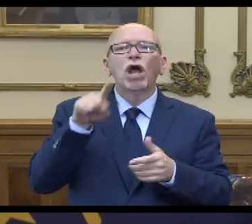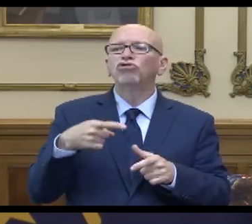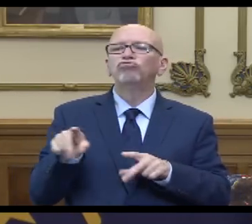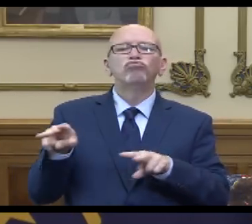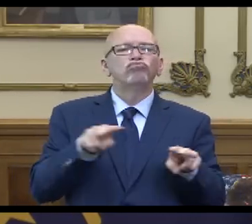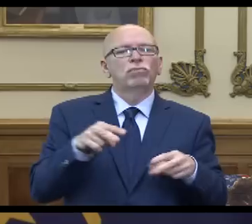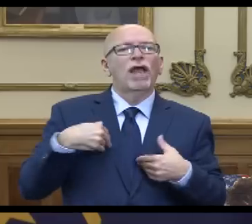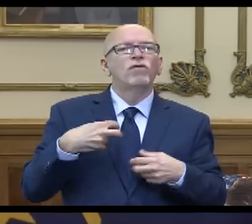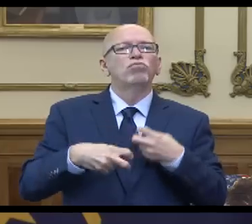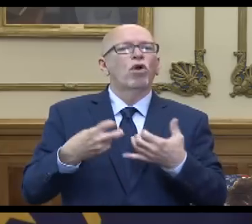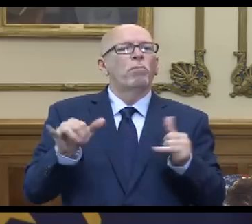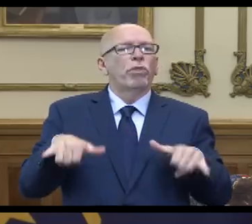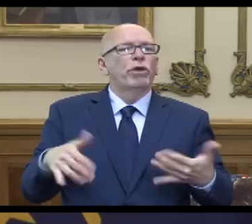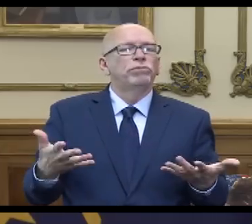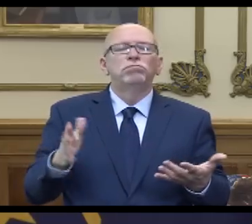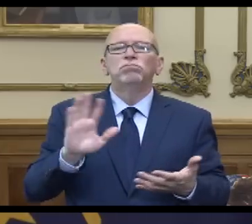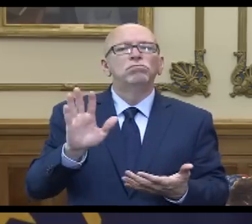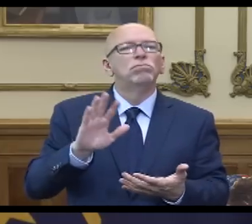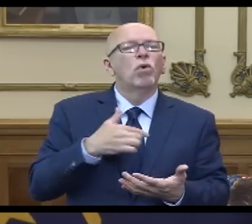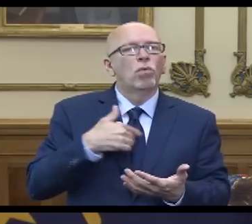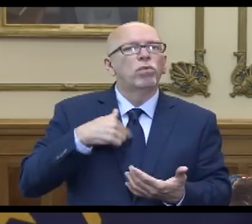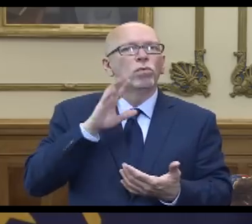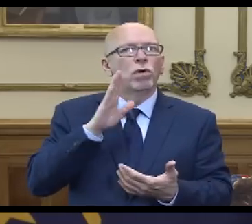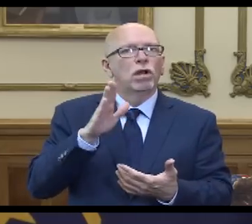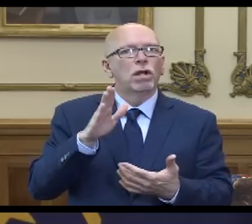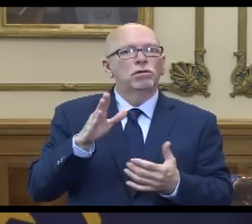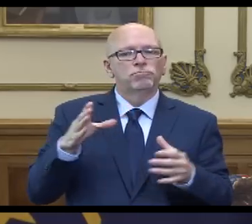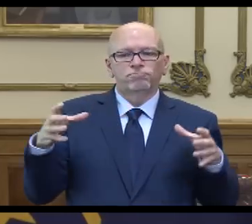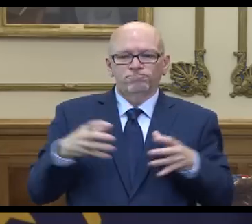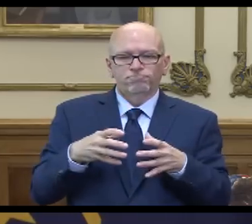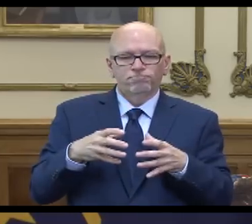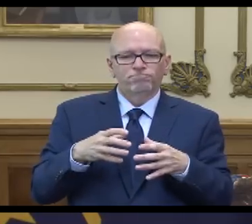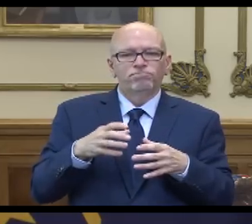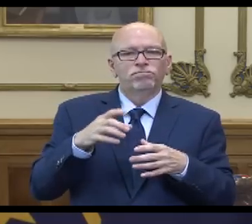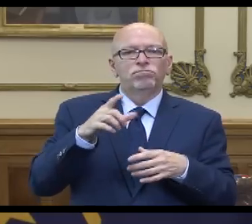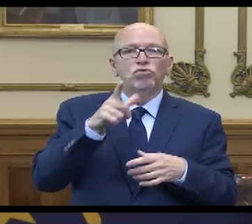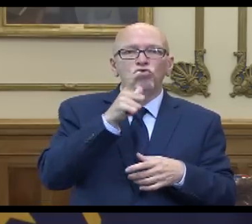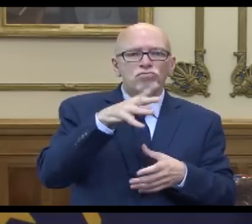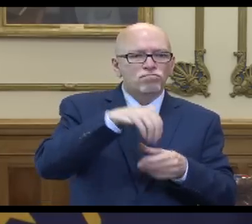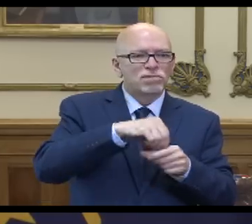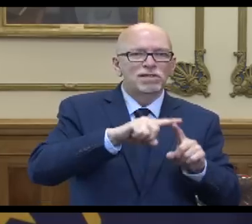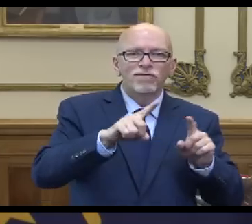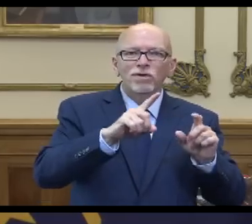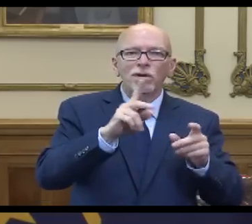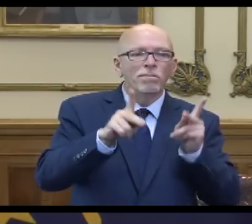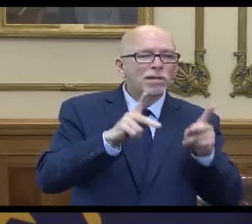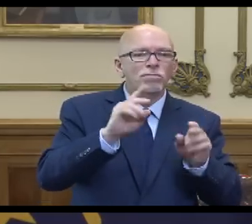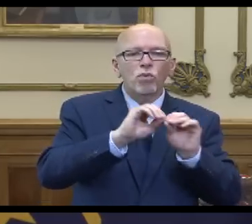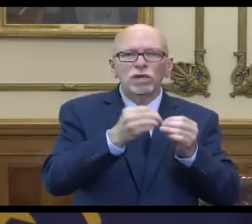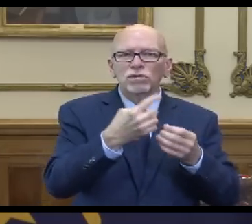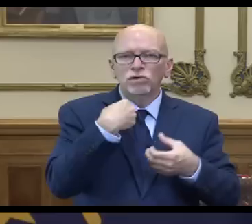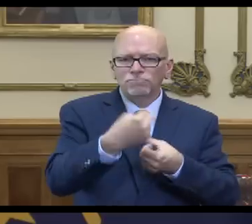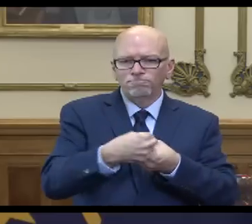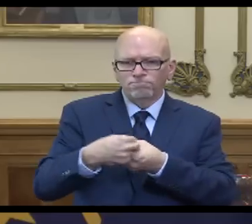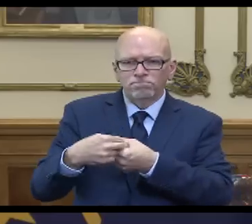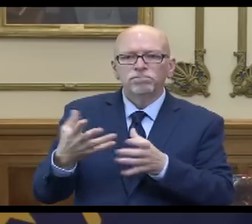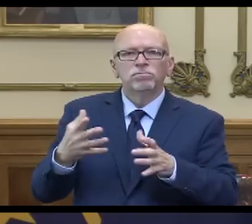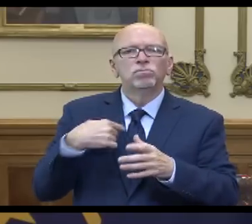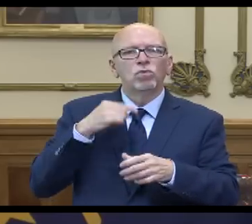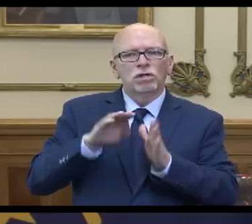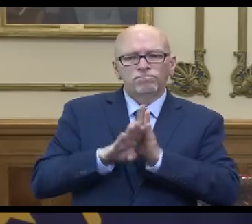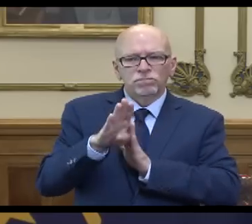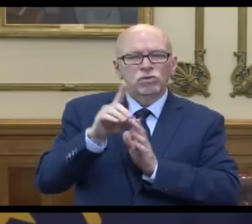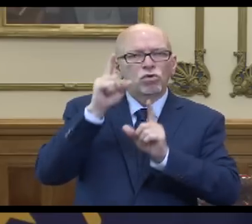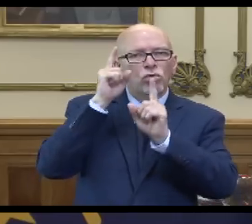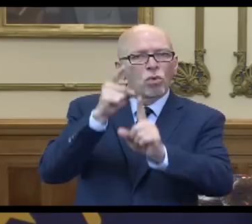problem, we're going to, again, assemble that stakeholder group. We're going to establish goals, make sure that we're